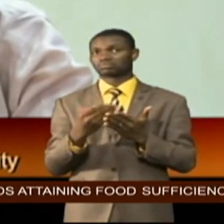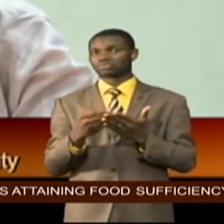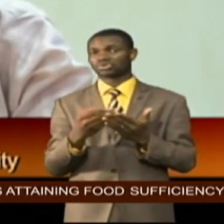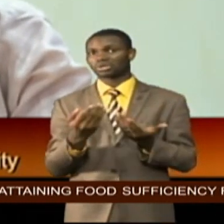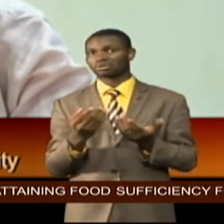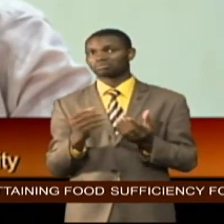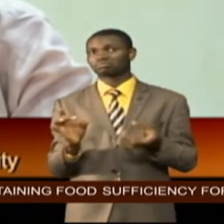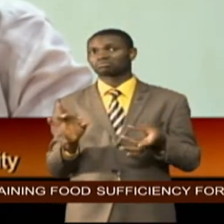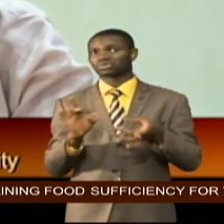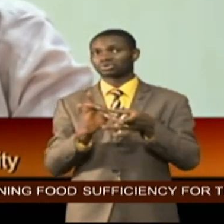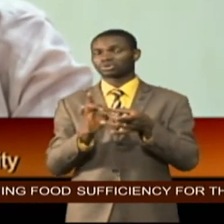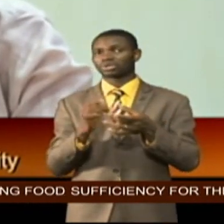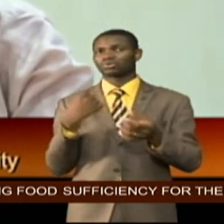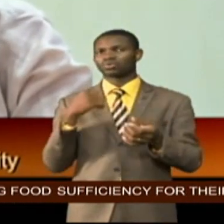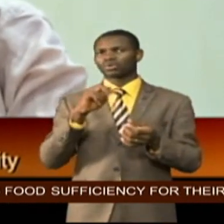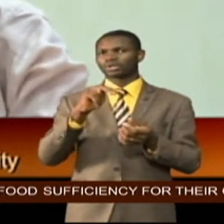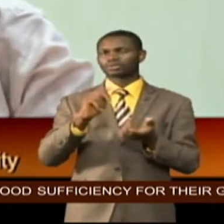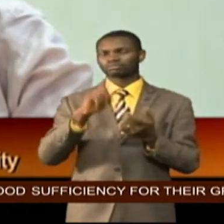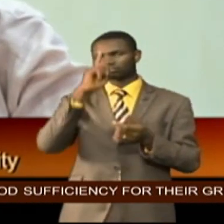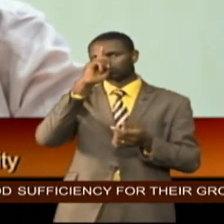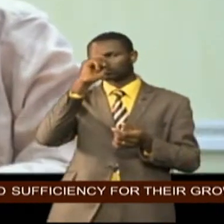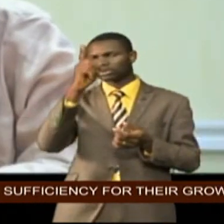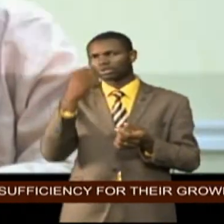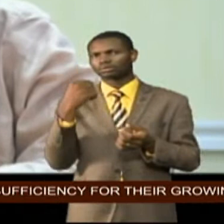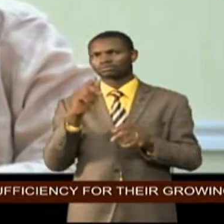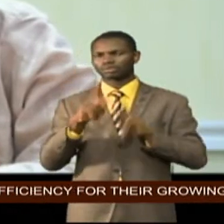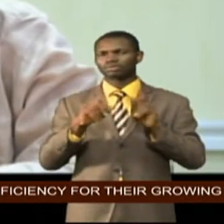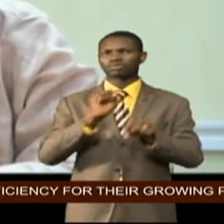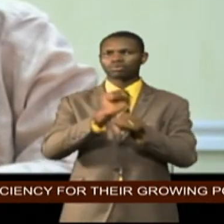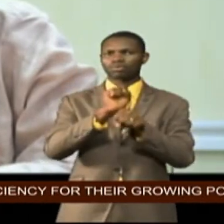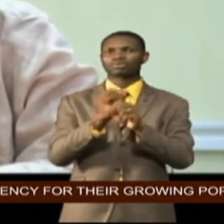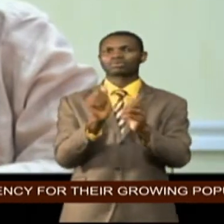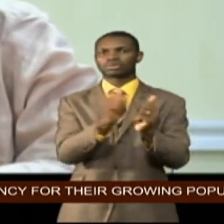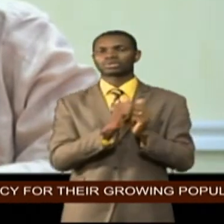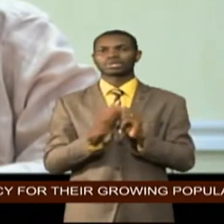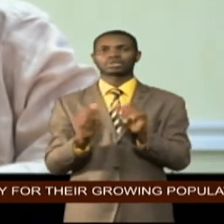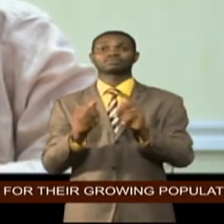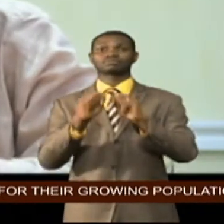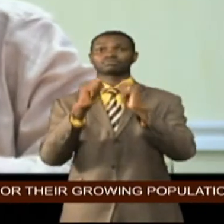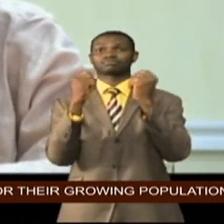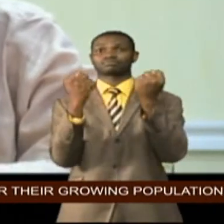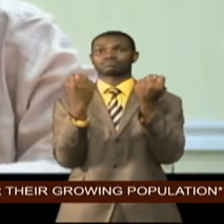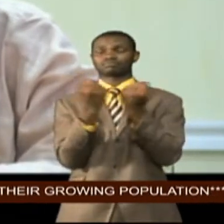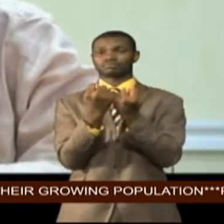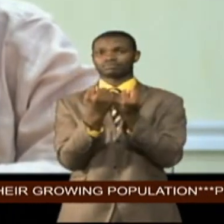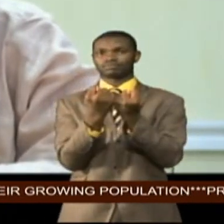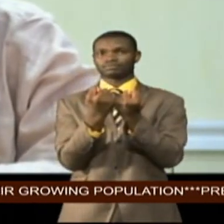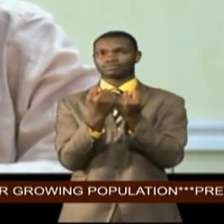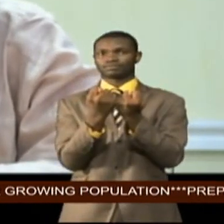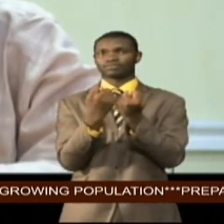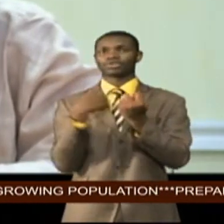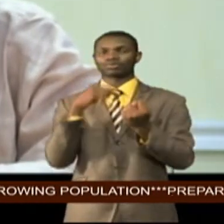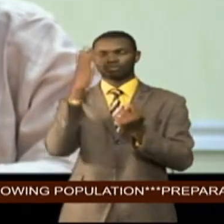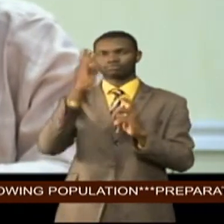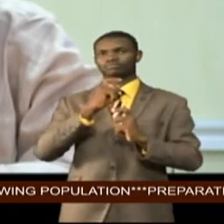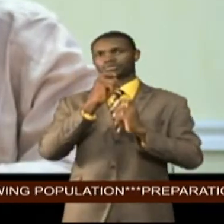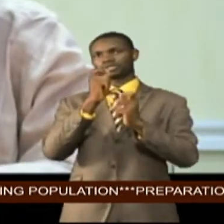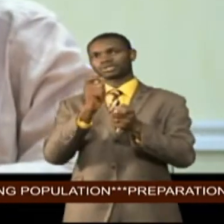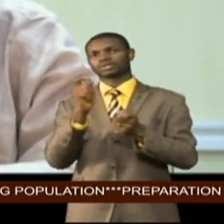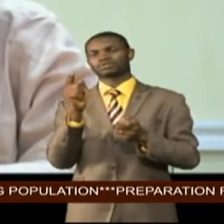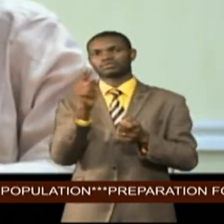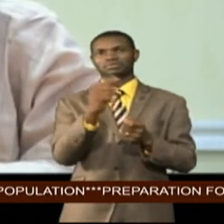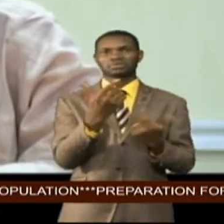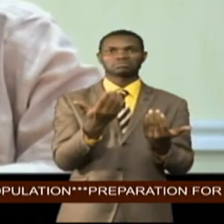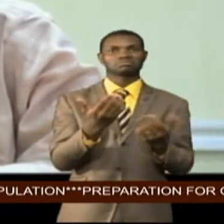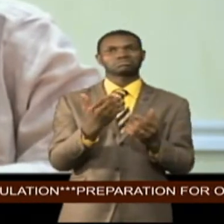an impediment, to our working together as a team. We will give you